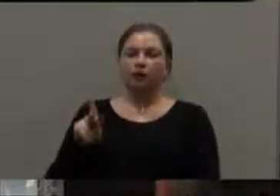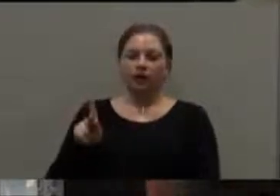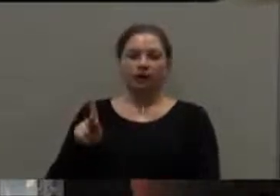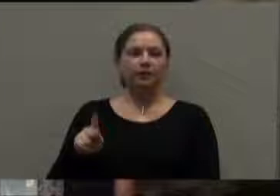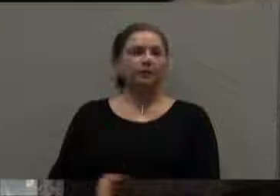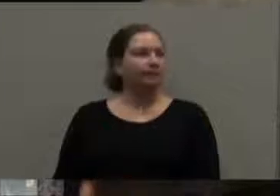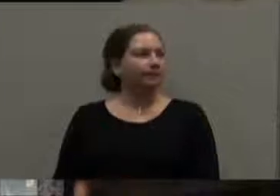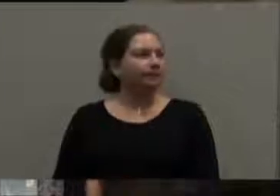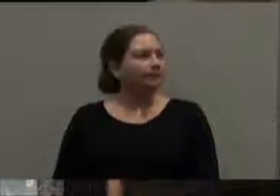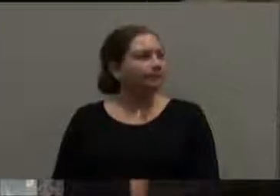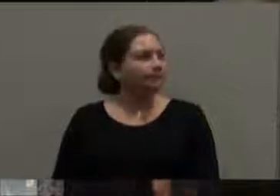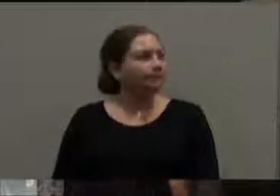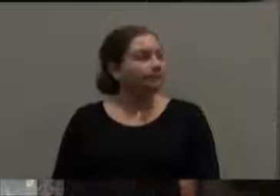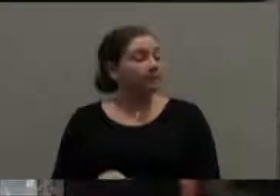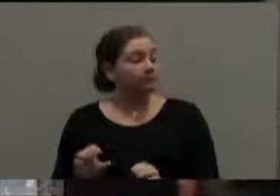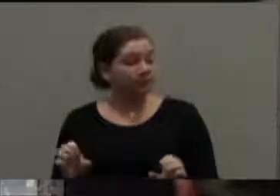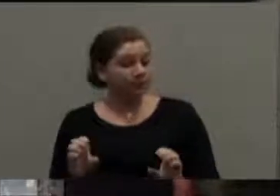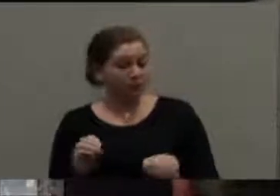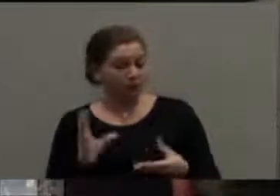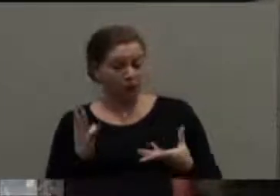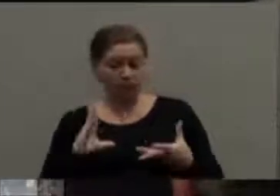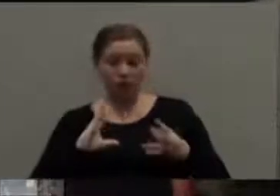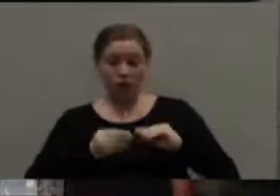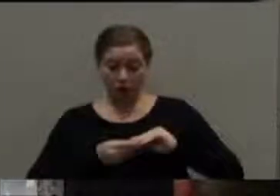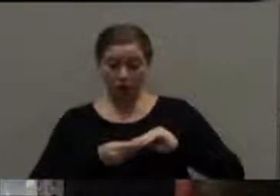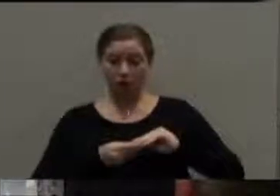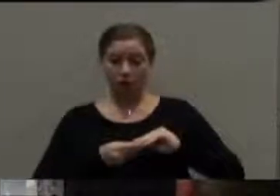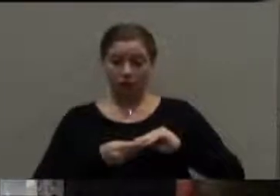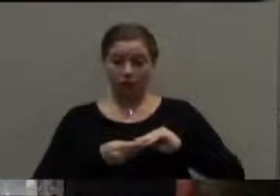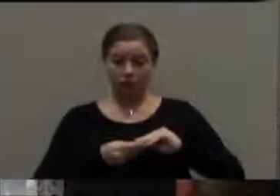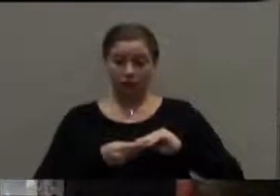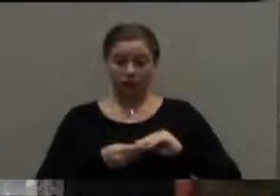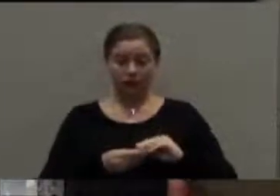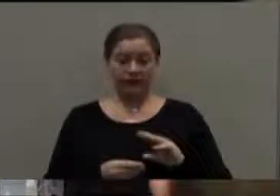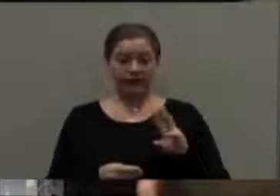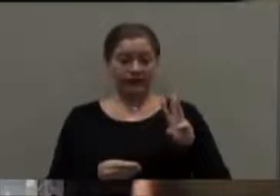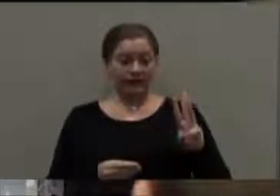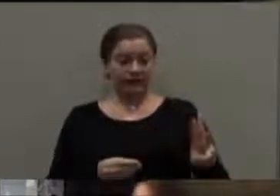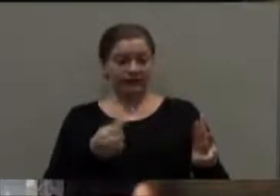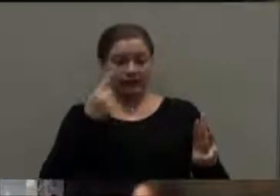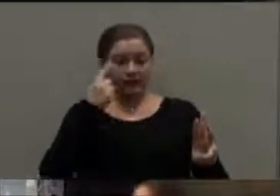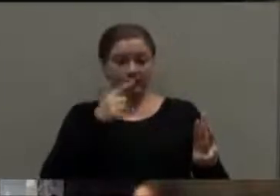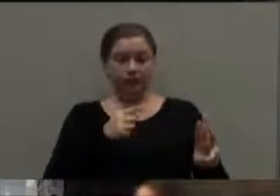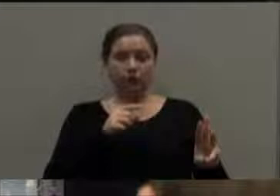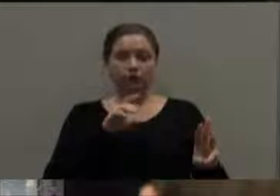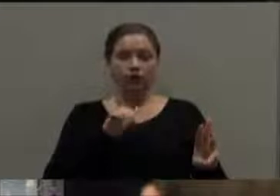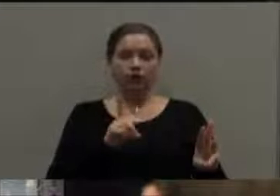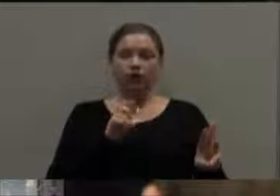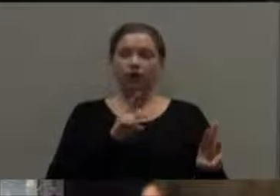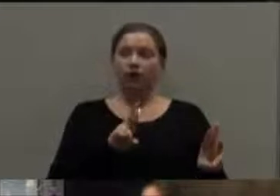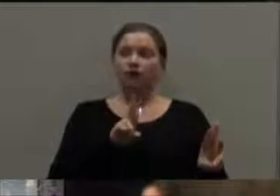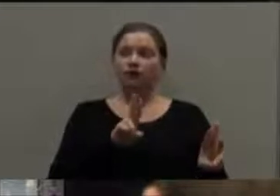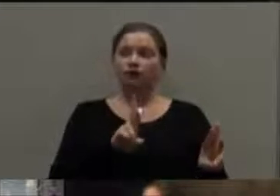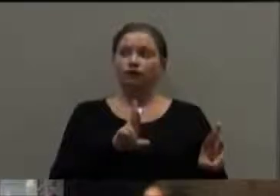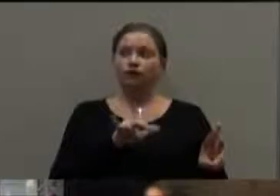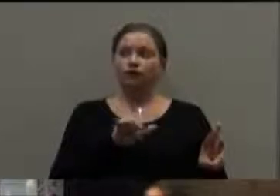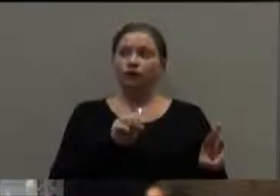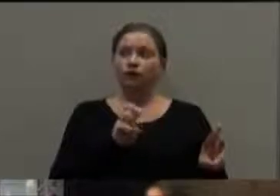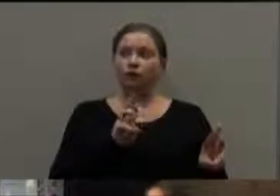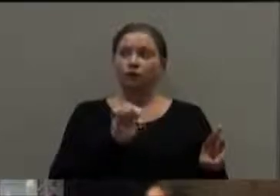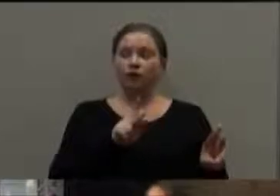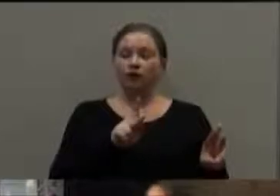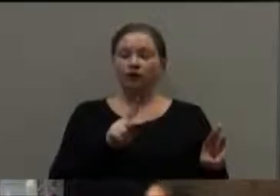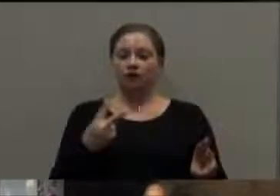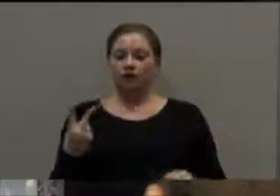So total, that was 6 for Dr. Rysewyk, 2 for Dr. Cash,